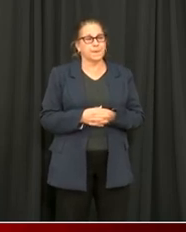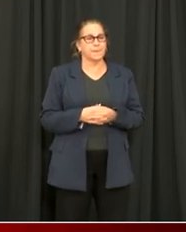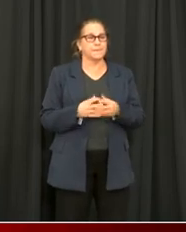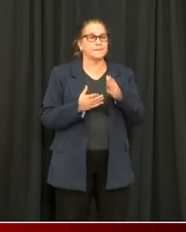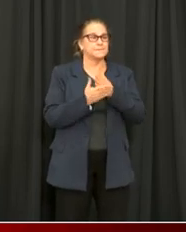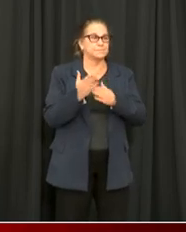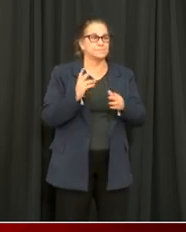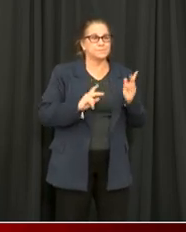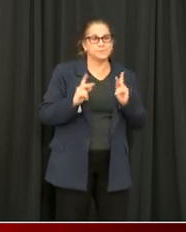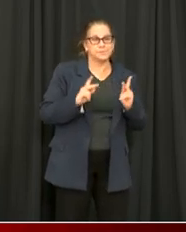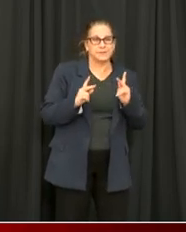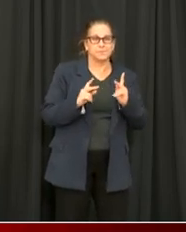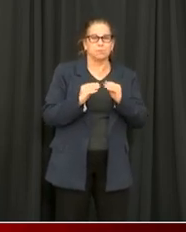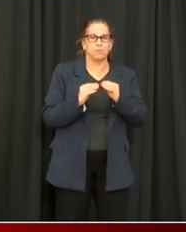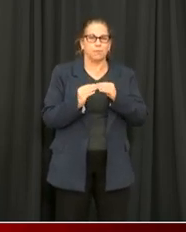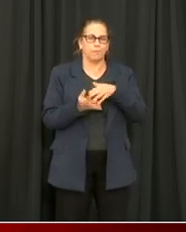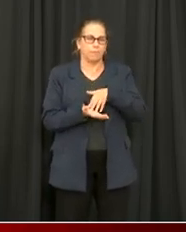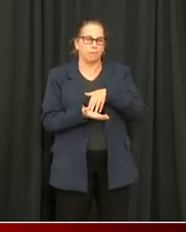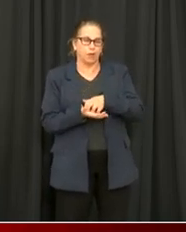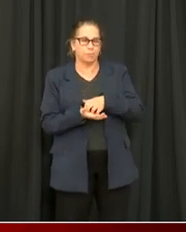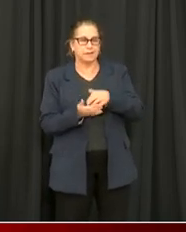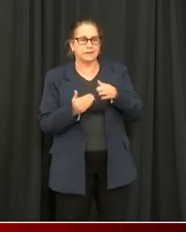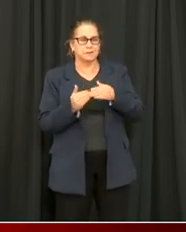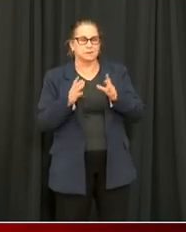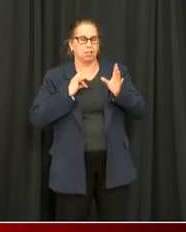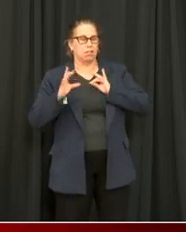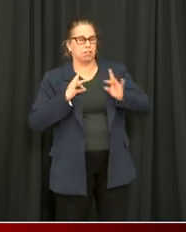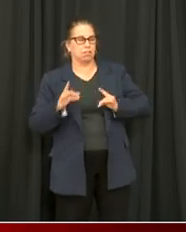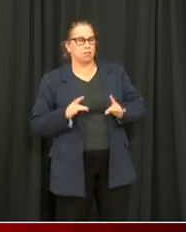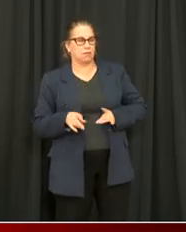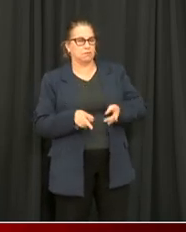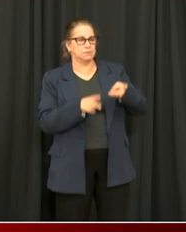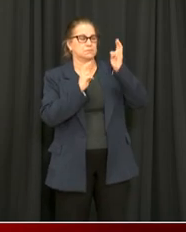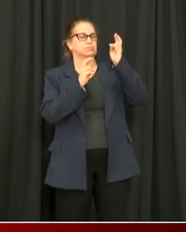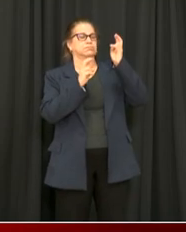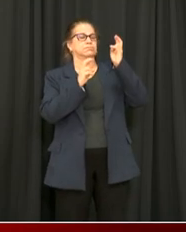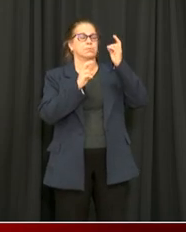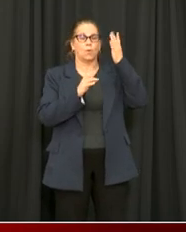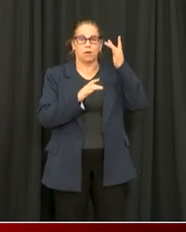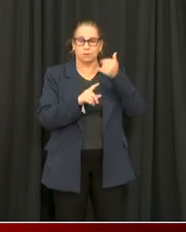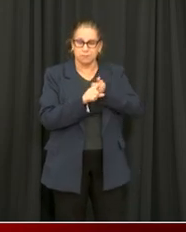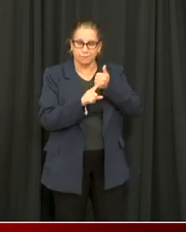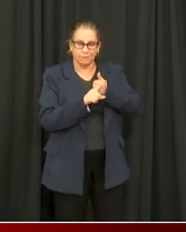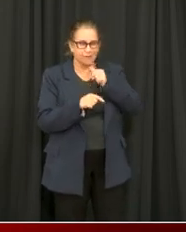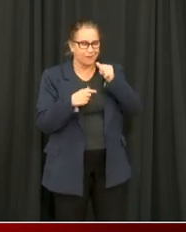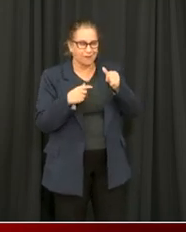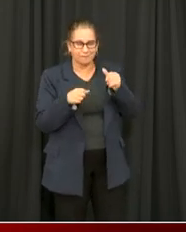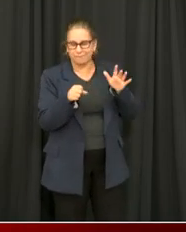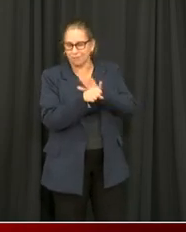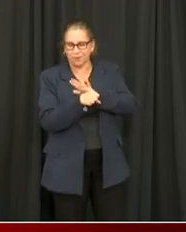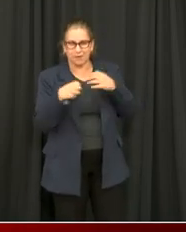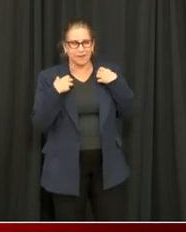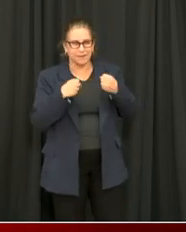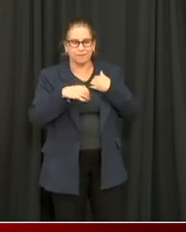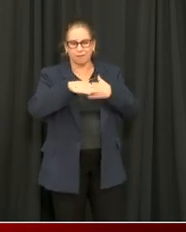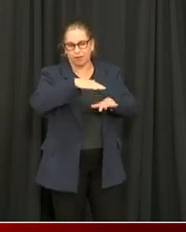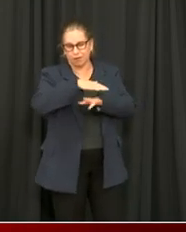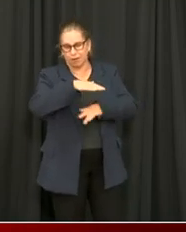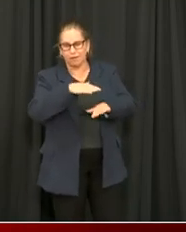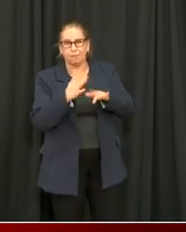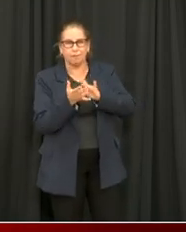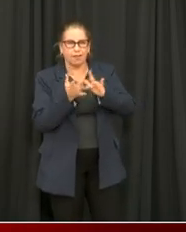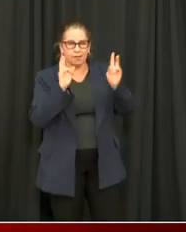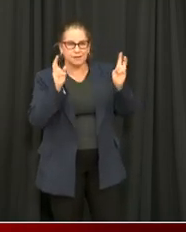virus. So when we think about our activity, we have to think about more than ourselves. We have to think about all of